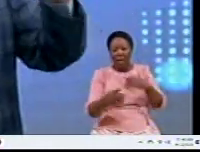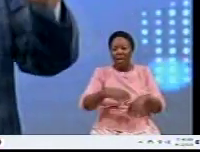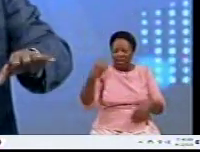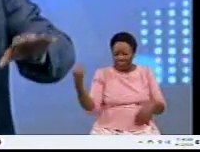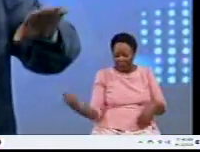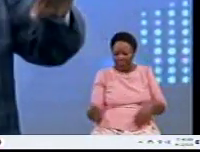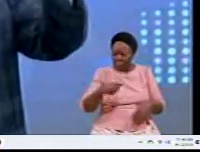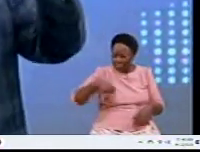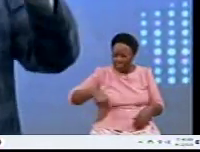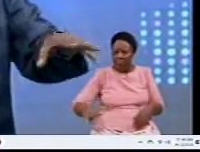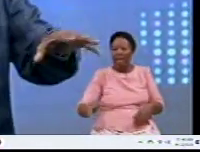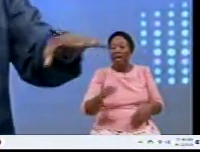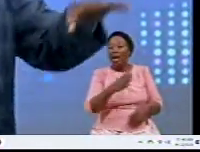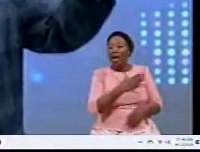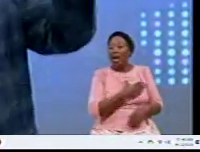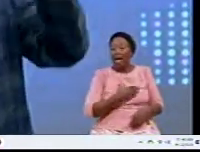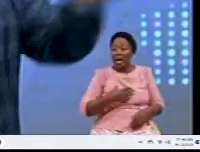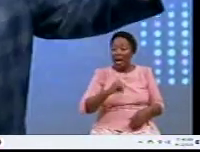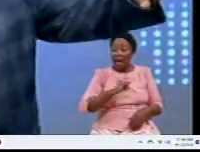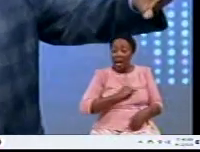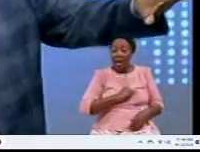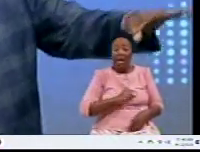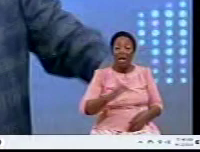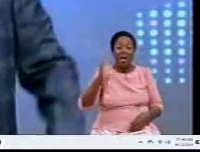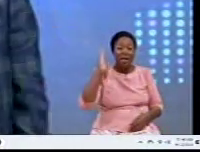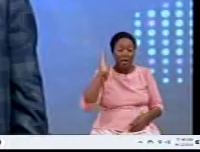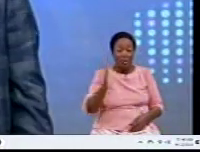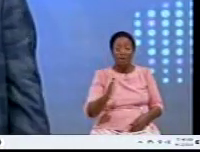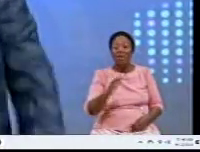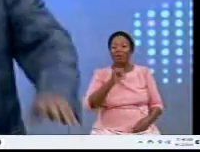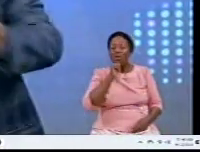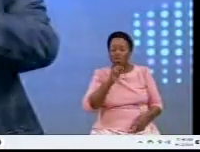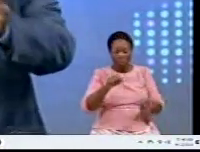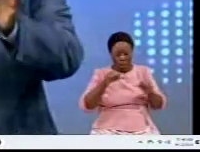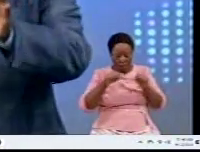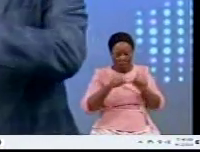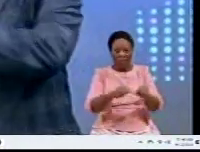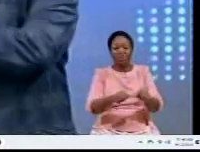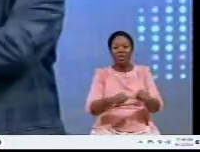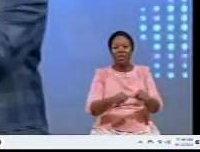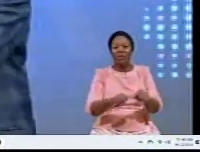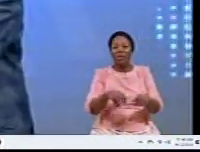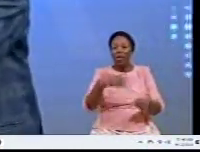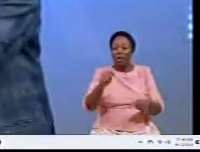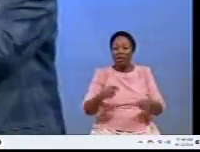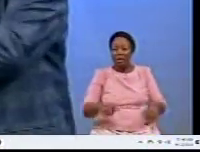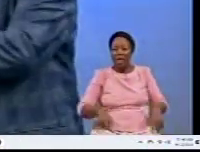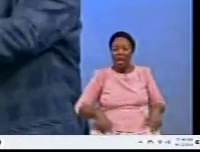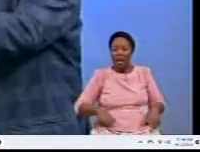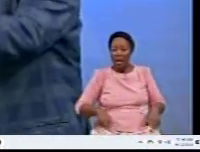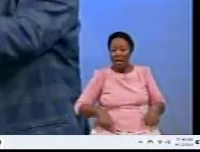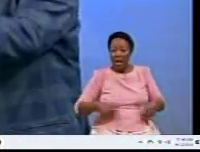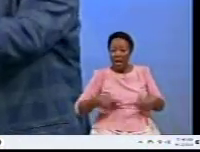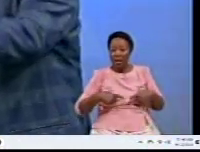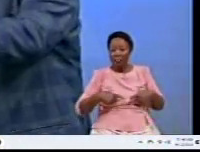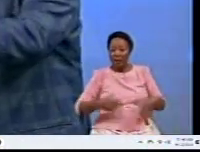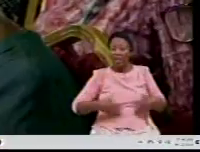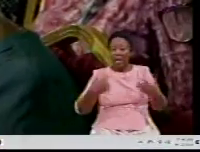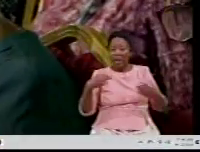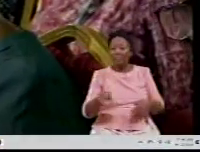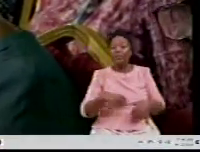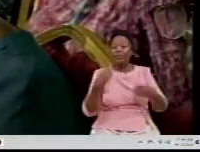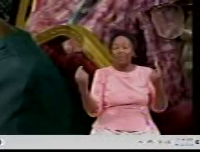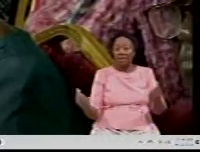ever. I will not continue the life of iniquity, the life